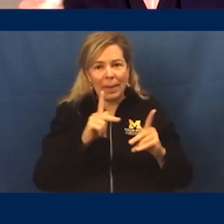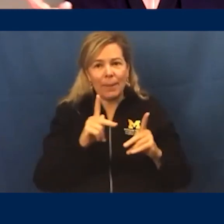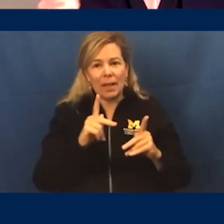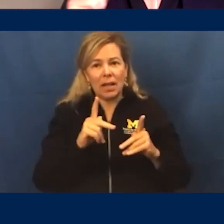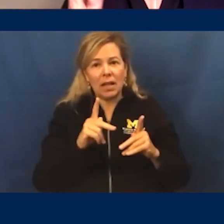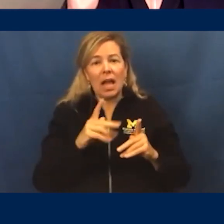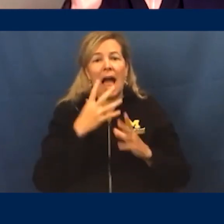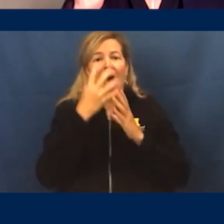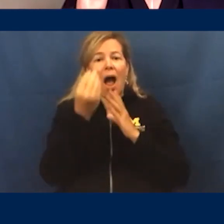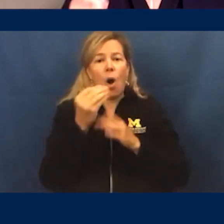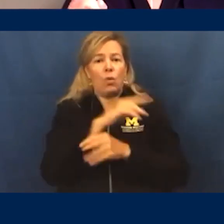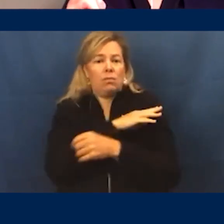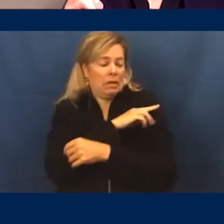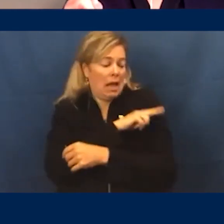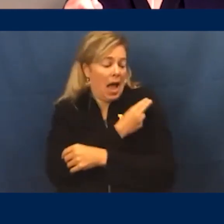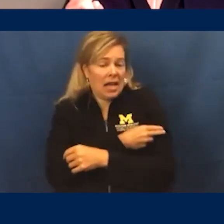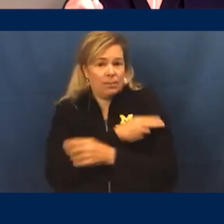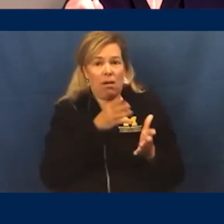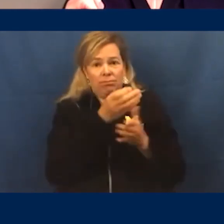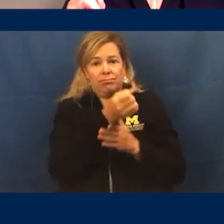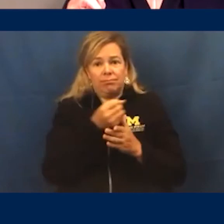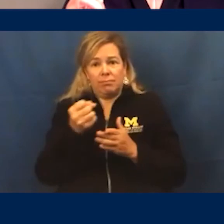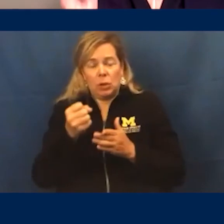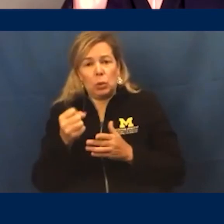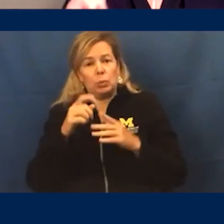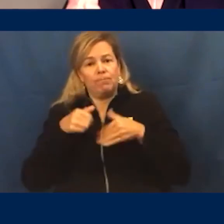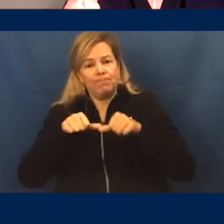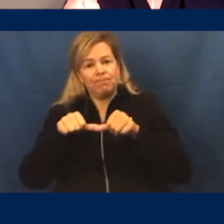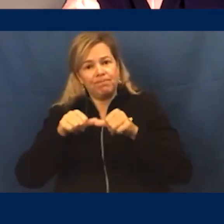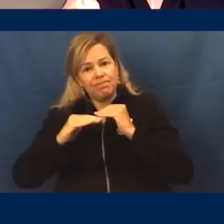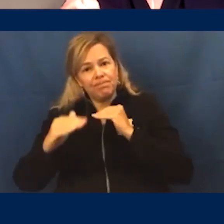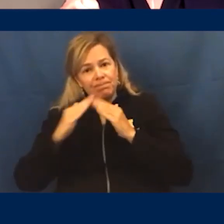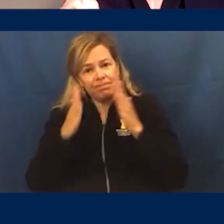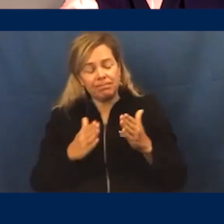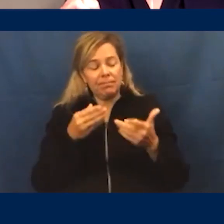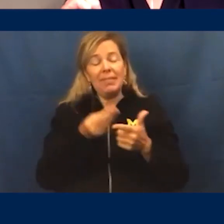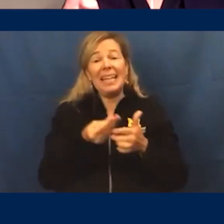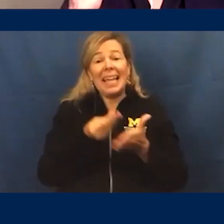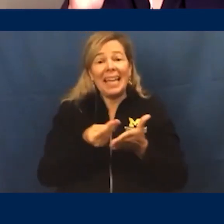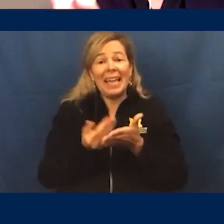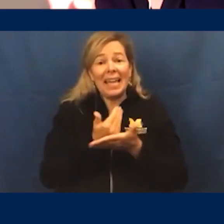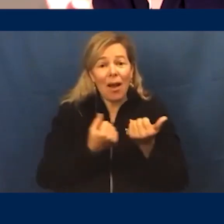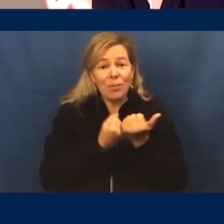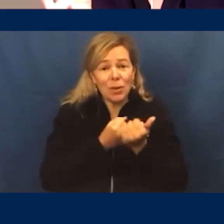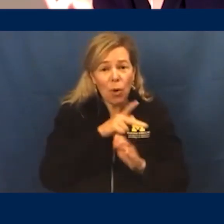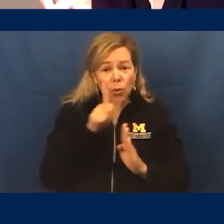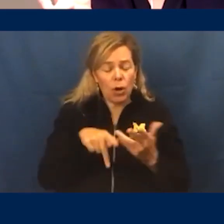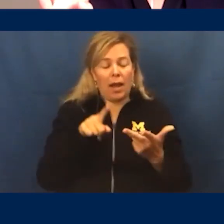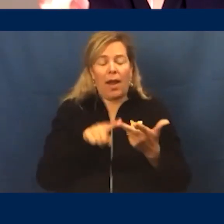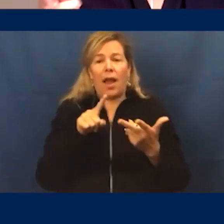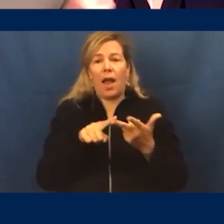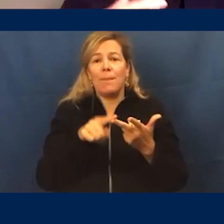hospital into stable housing. Income support programs, nutrition support programs, care